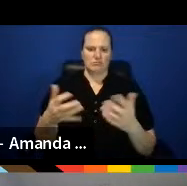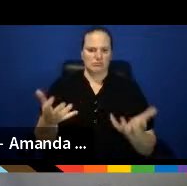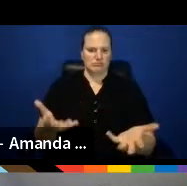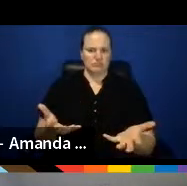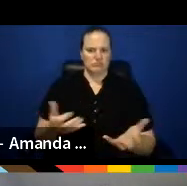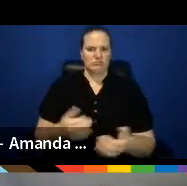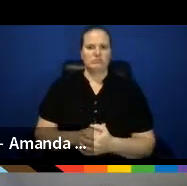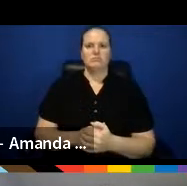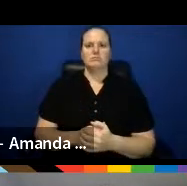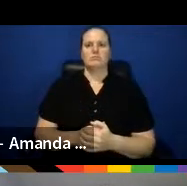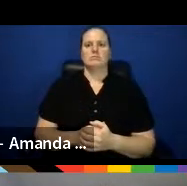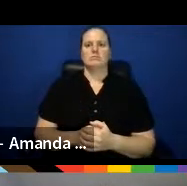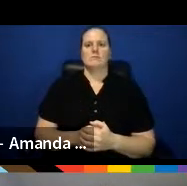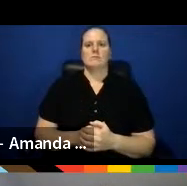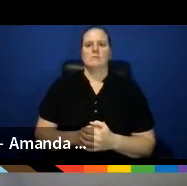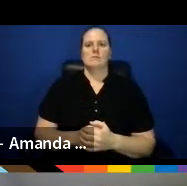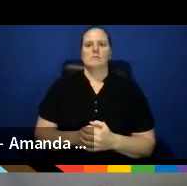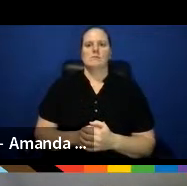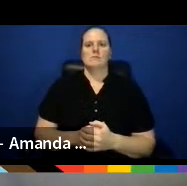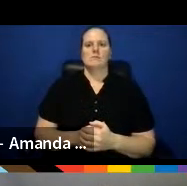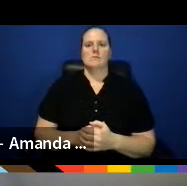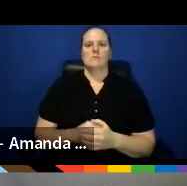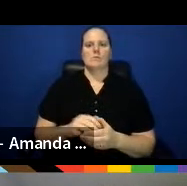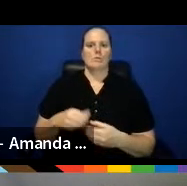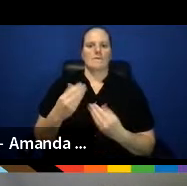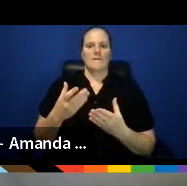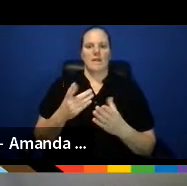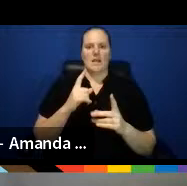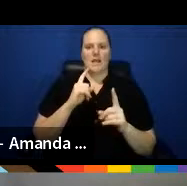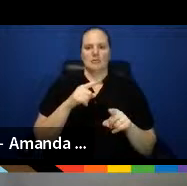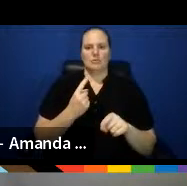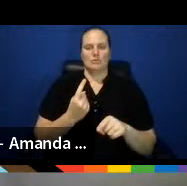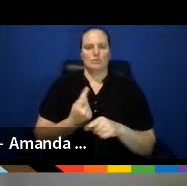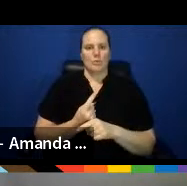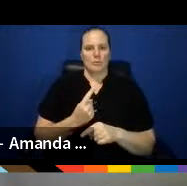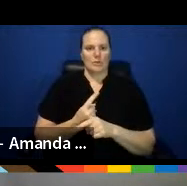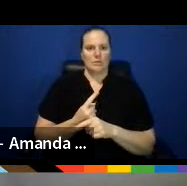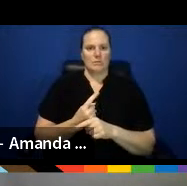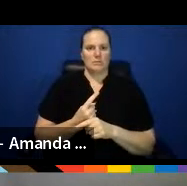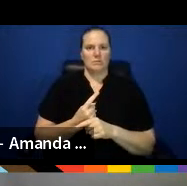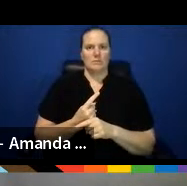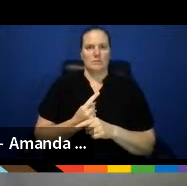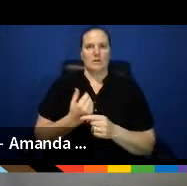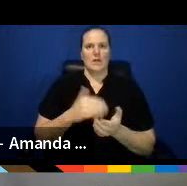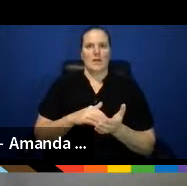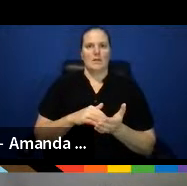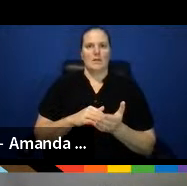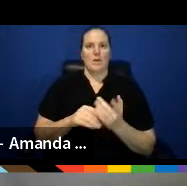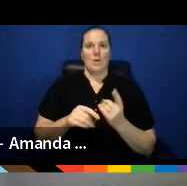And we will provide our answers as appropriate. And again, the whole